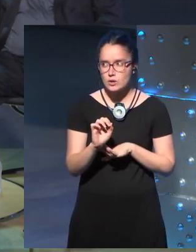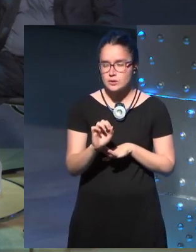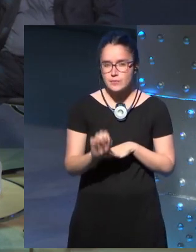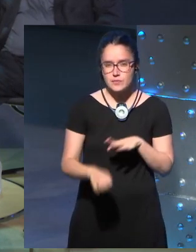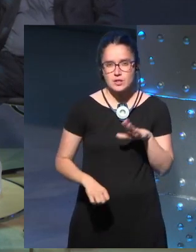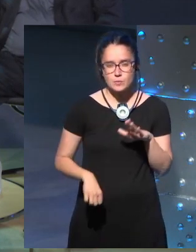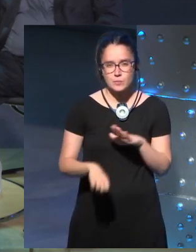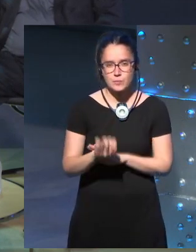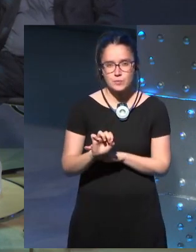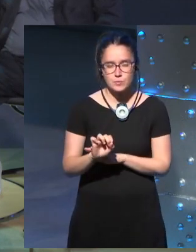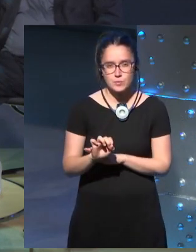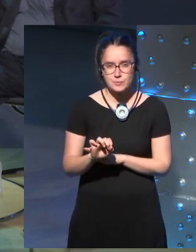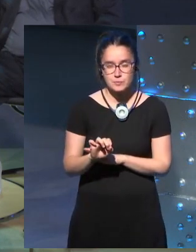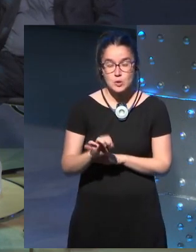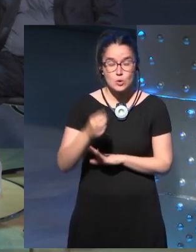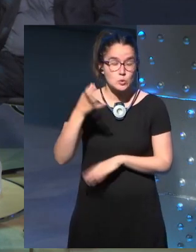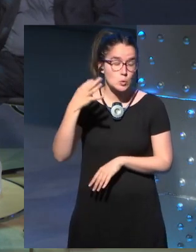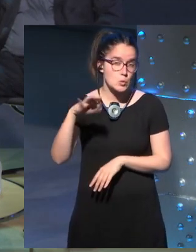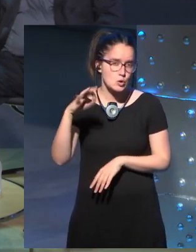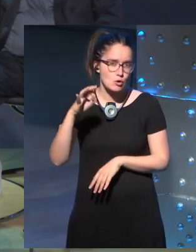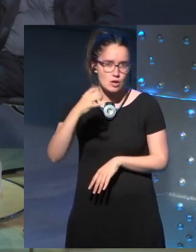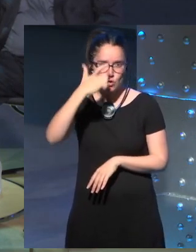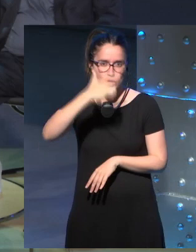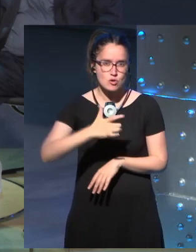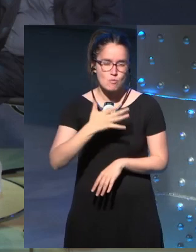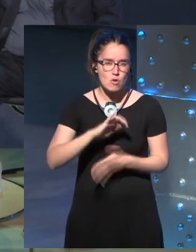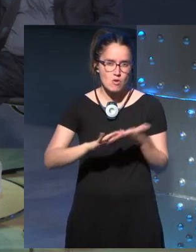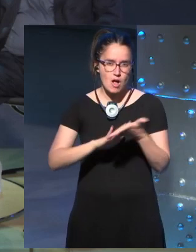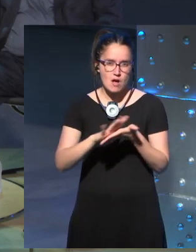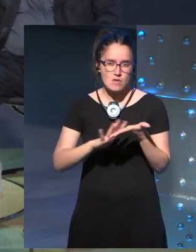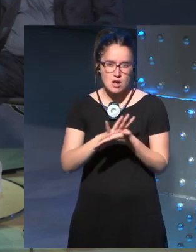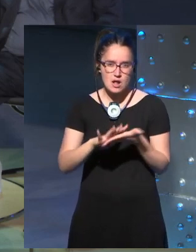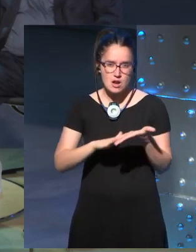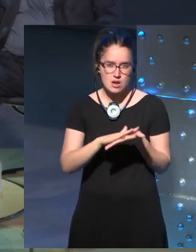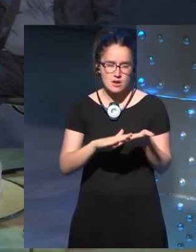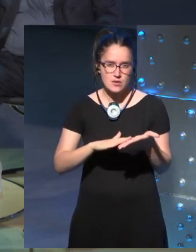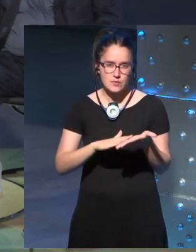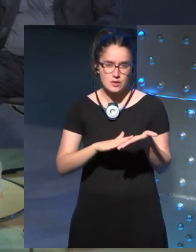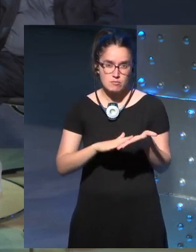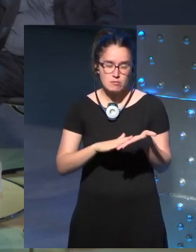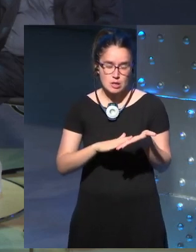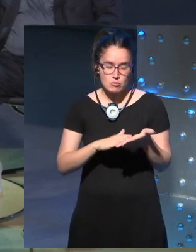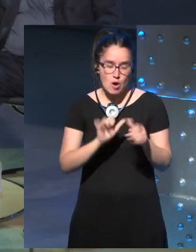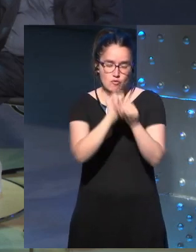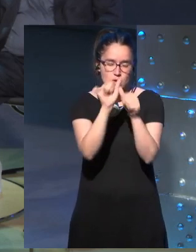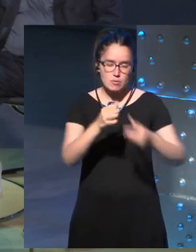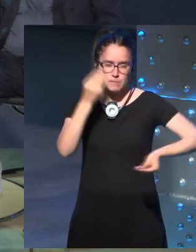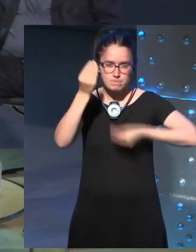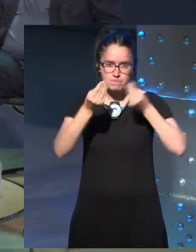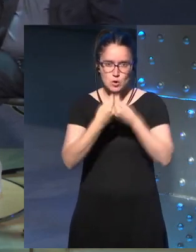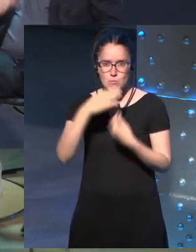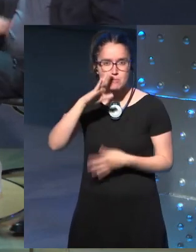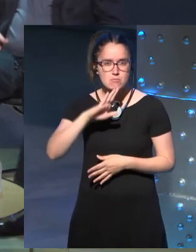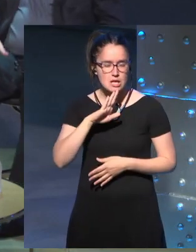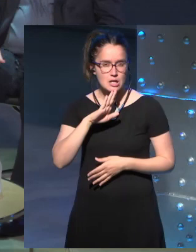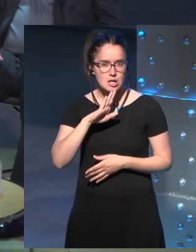only thing I could talk about sensibly with my father, rationally, for more than